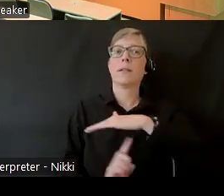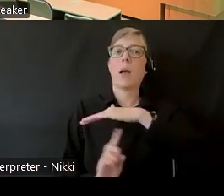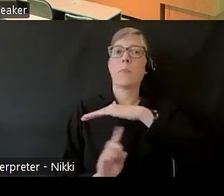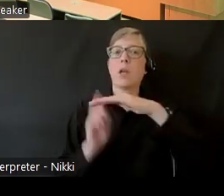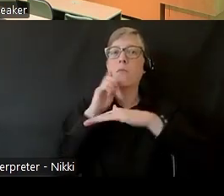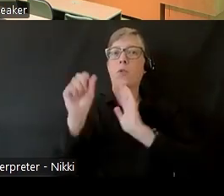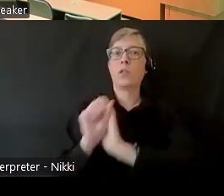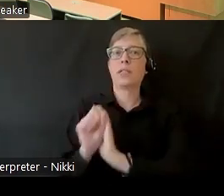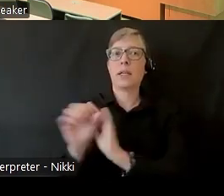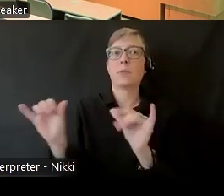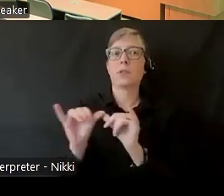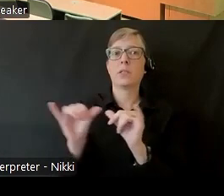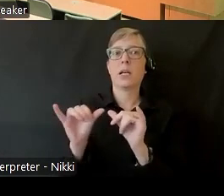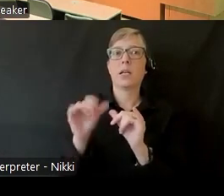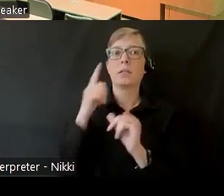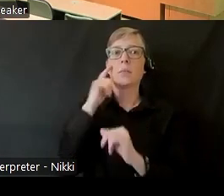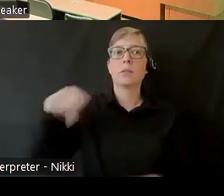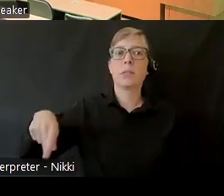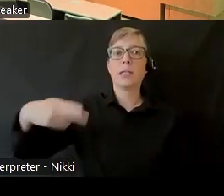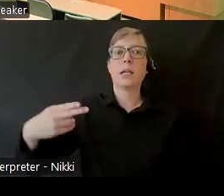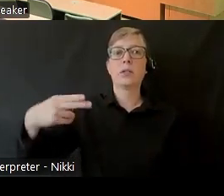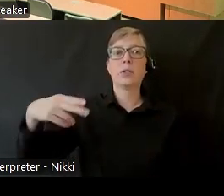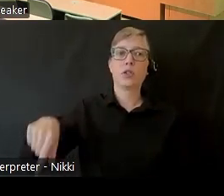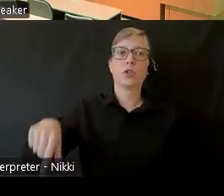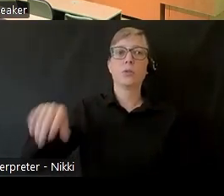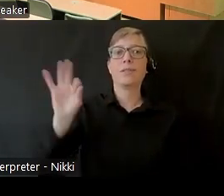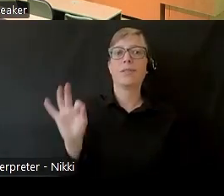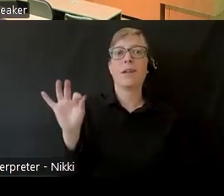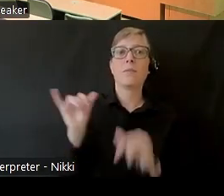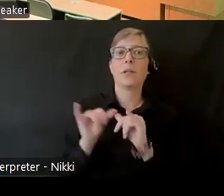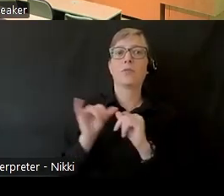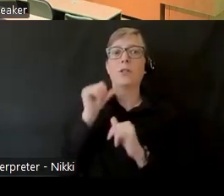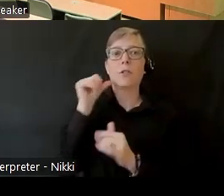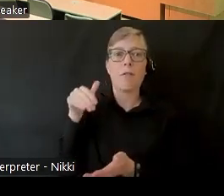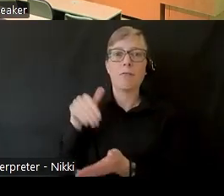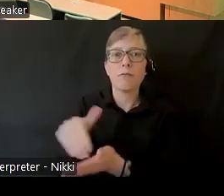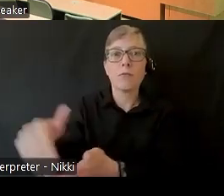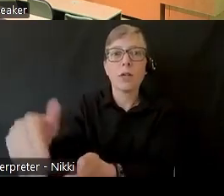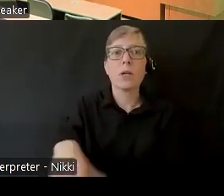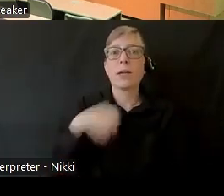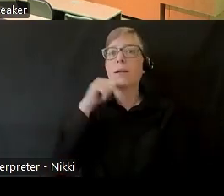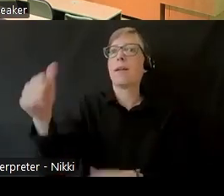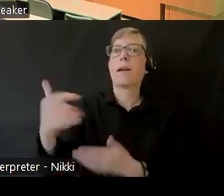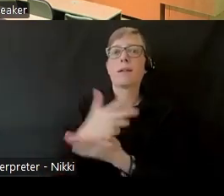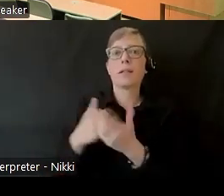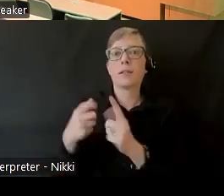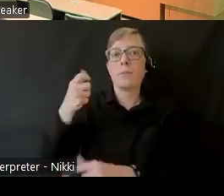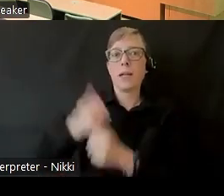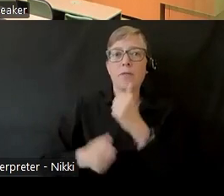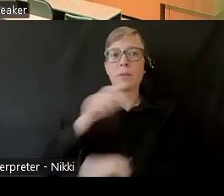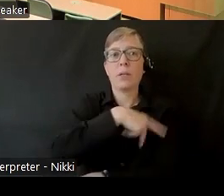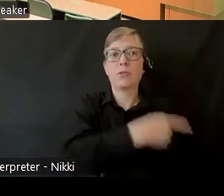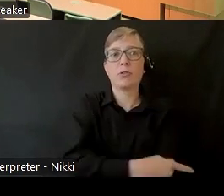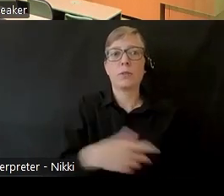sample size since PHQ-9 measurements were infrequent and not from every patient. What are the hidden